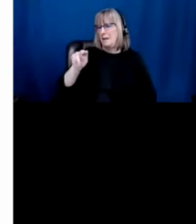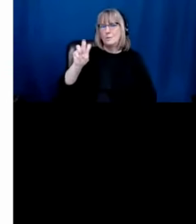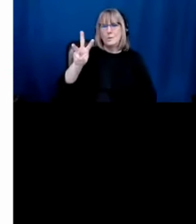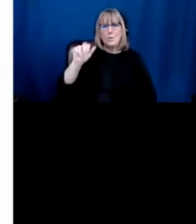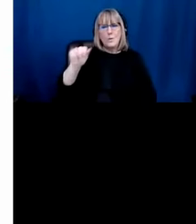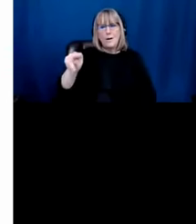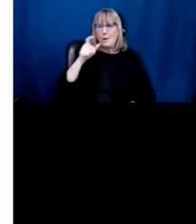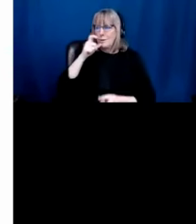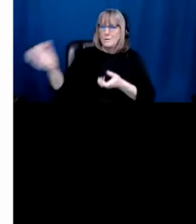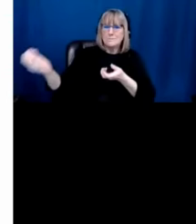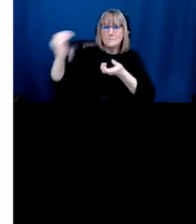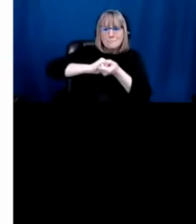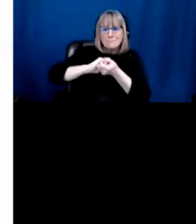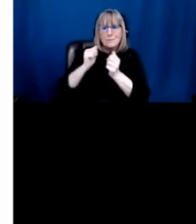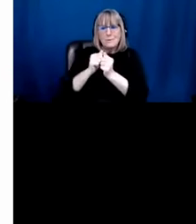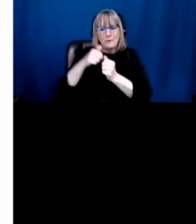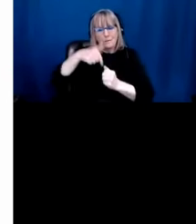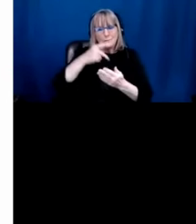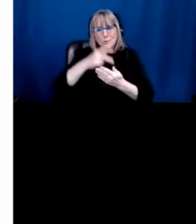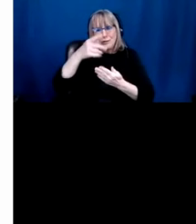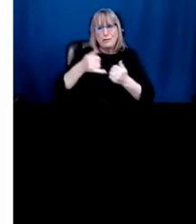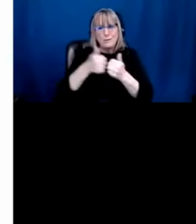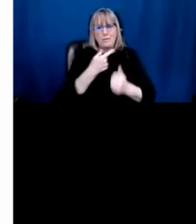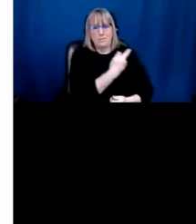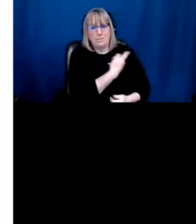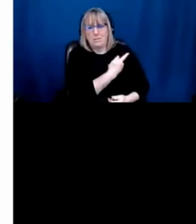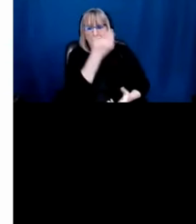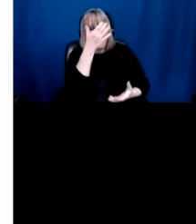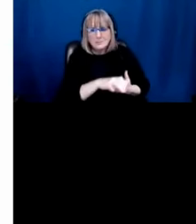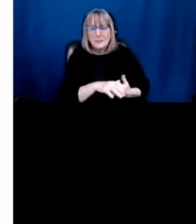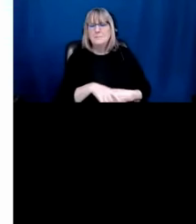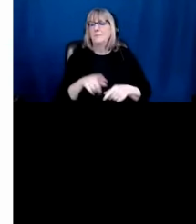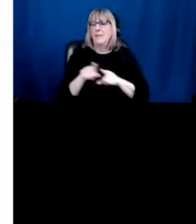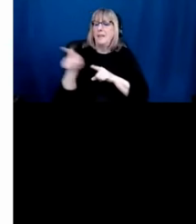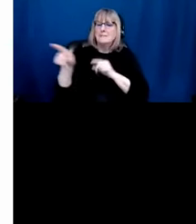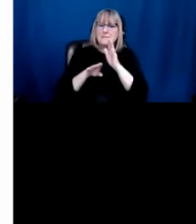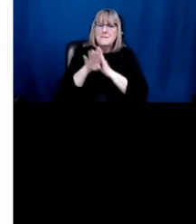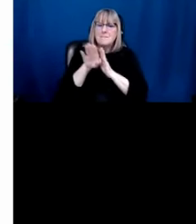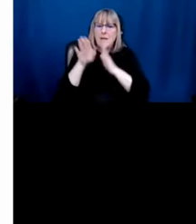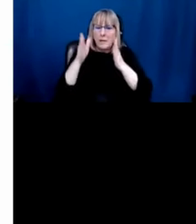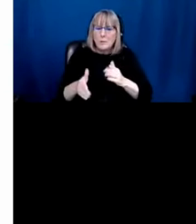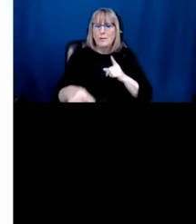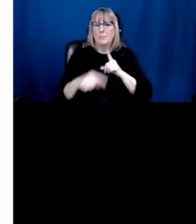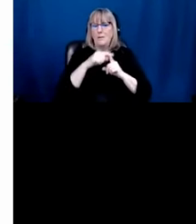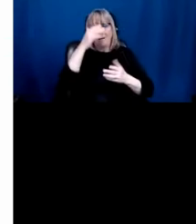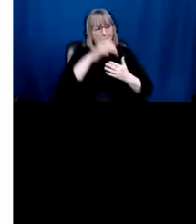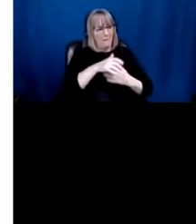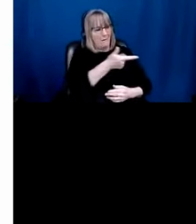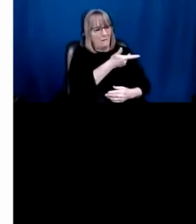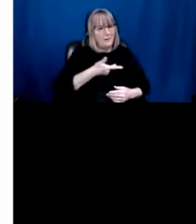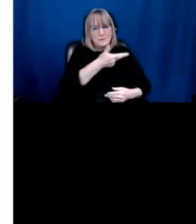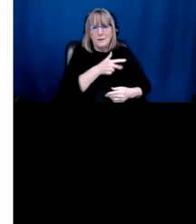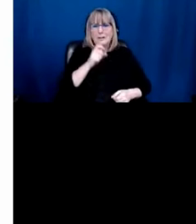a partner in this project with us and really, as the developer, along with my husband,